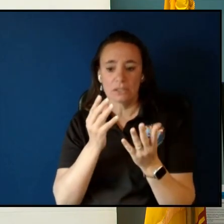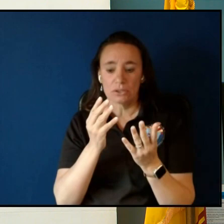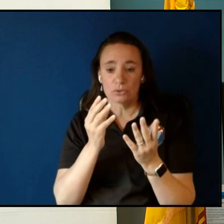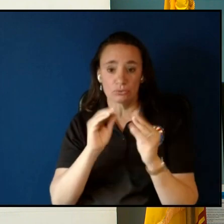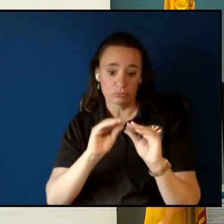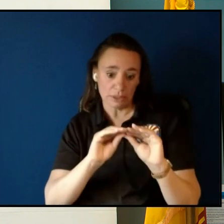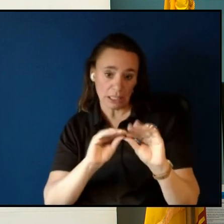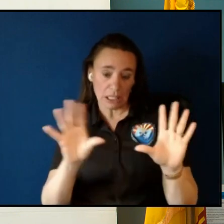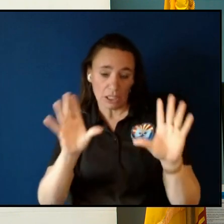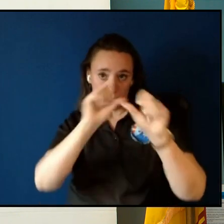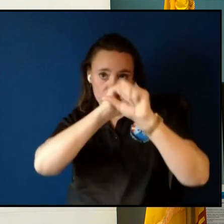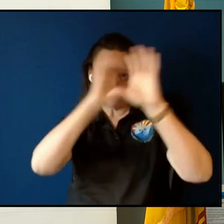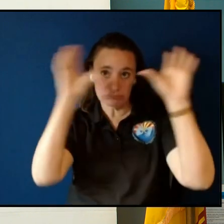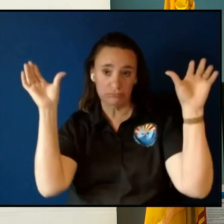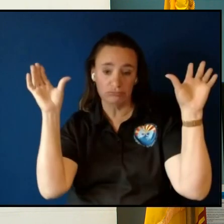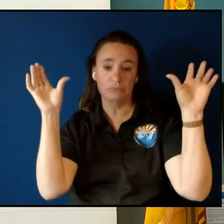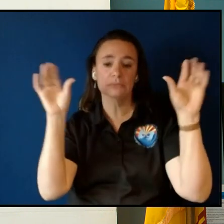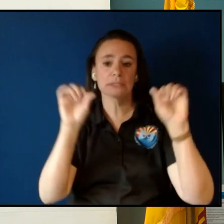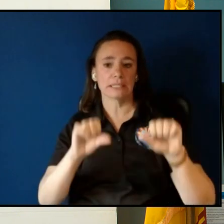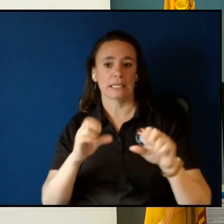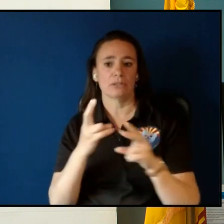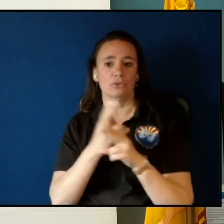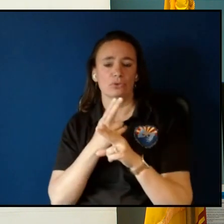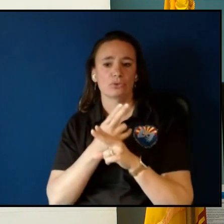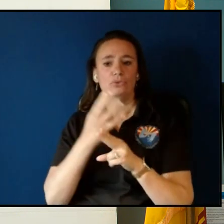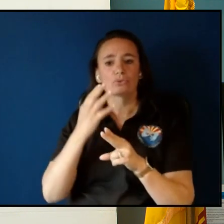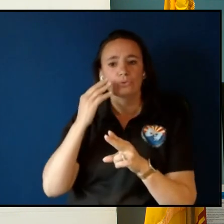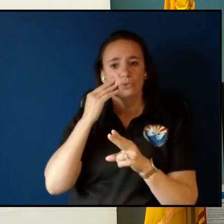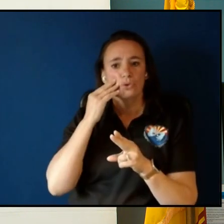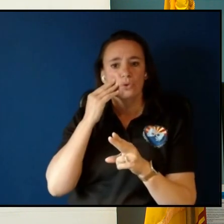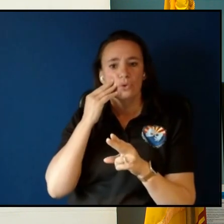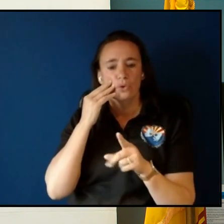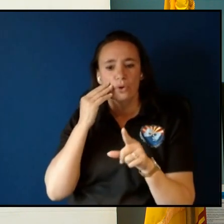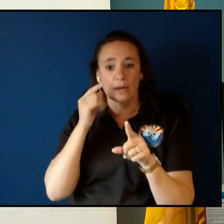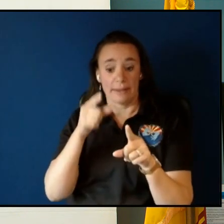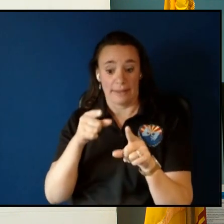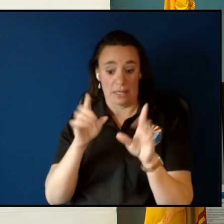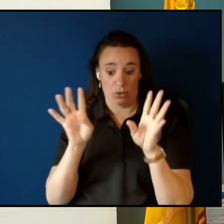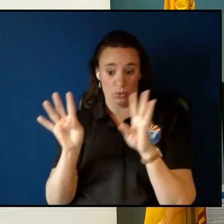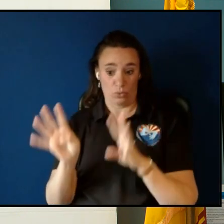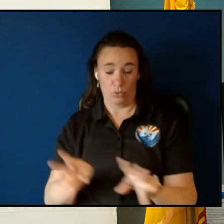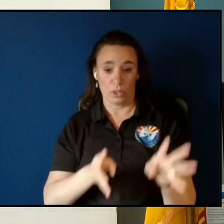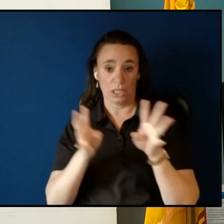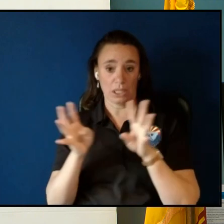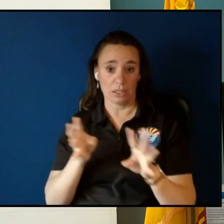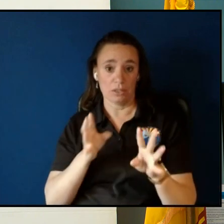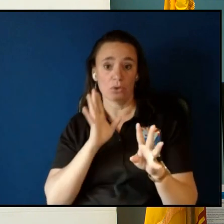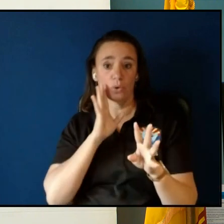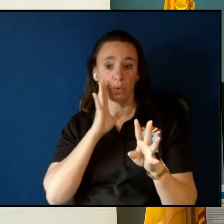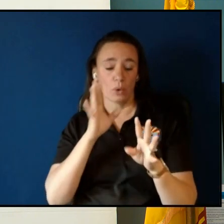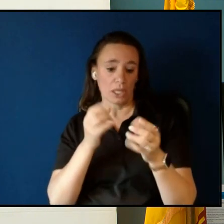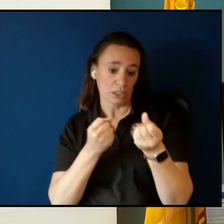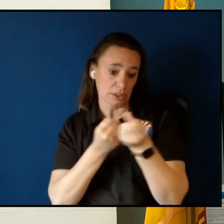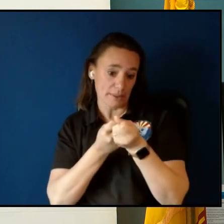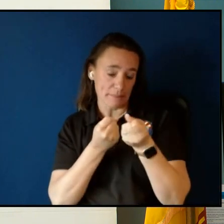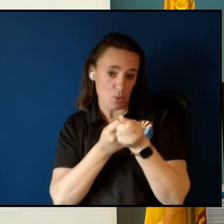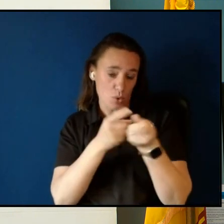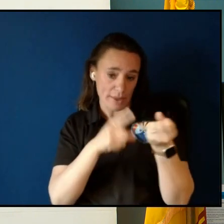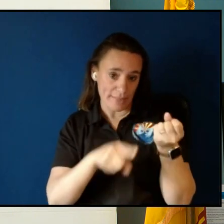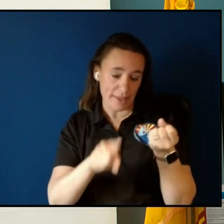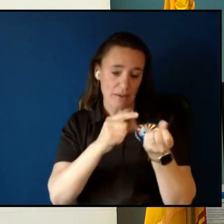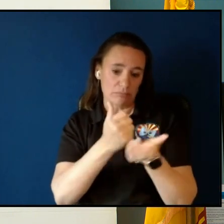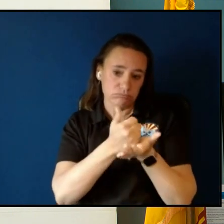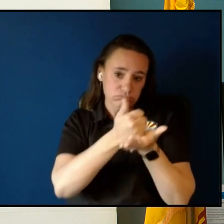and a visual that they can use to know that this wind is actually going to support them, going to actually aid them to